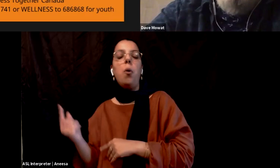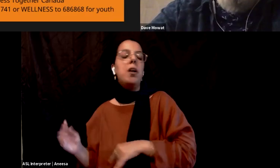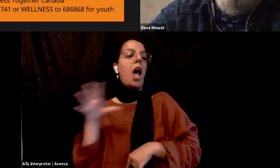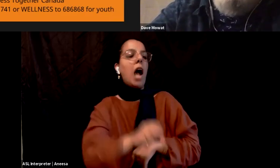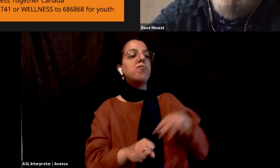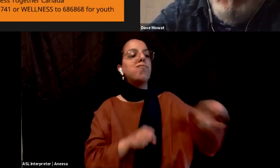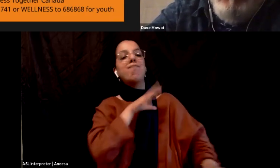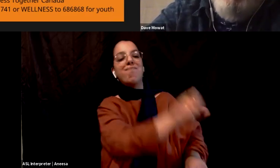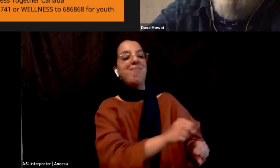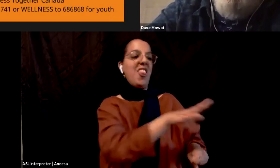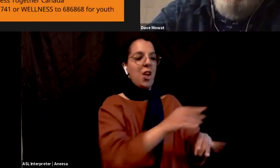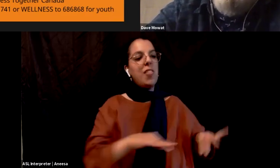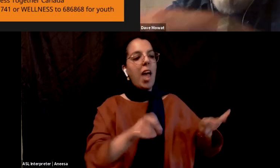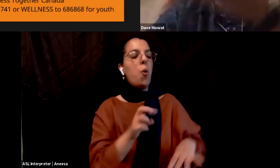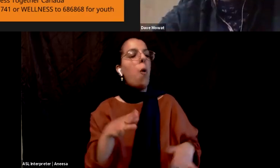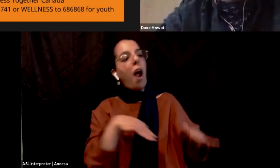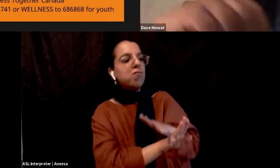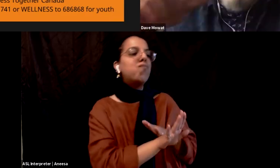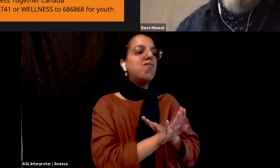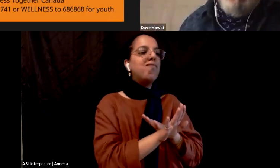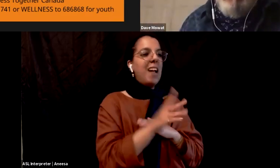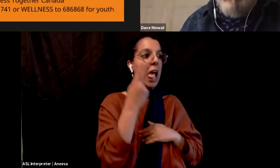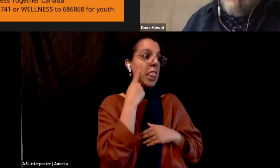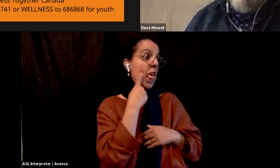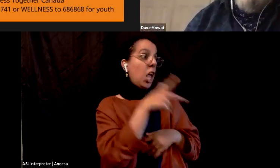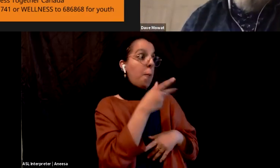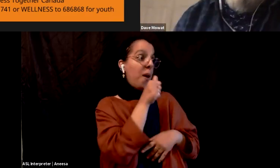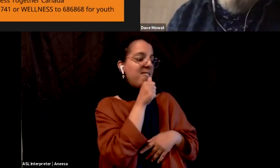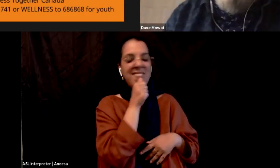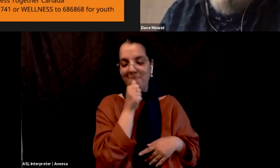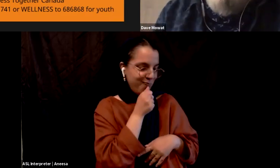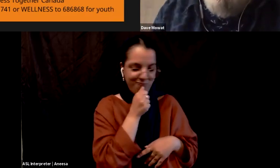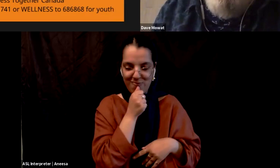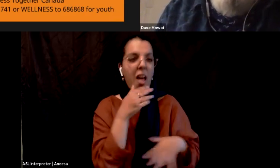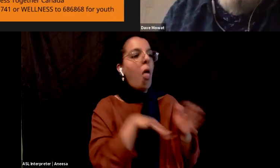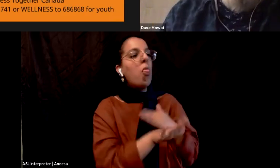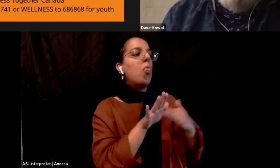encroached upon. We're always the target of being usurped